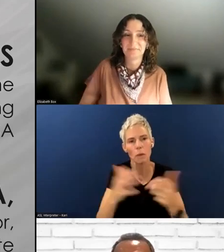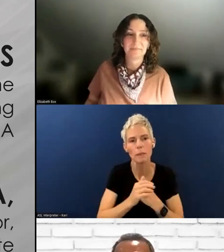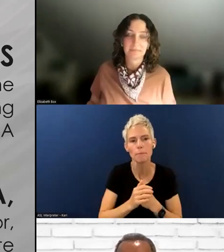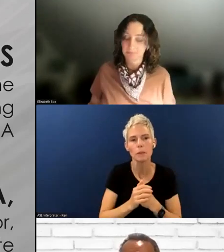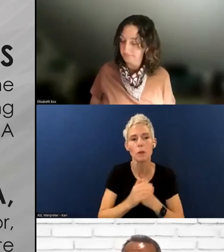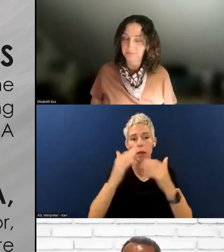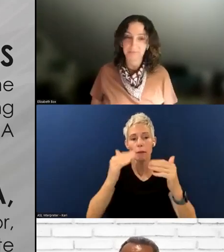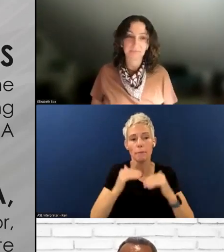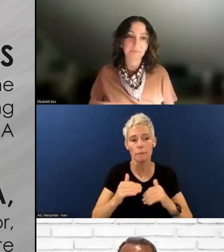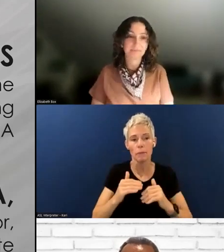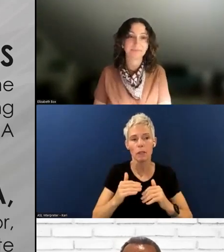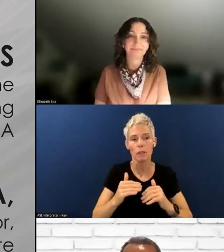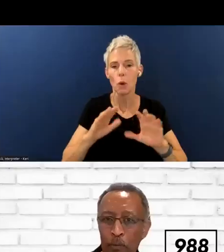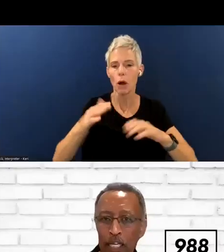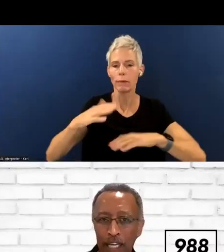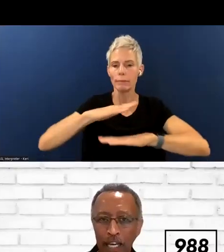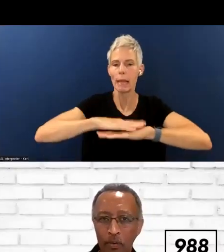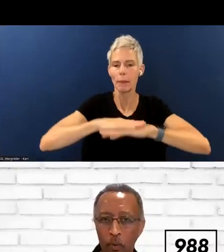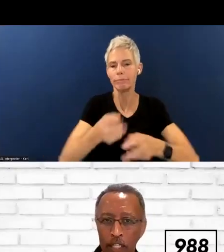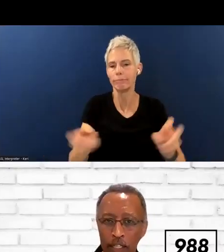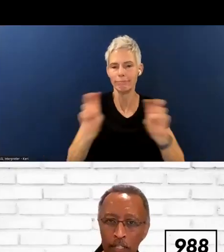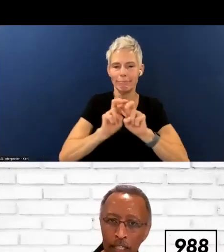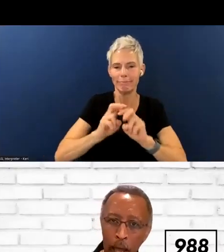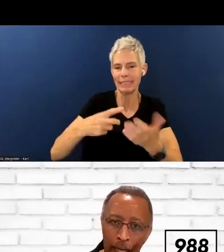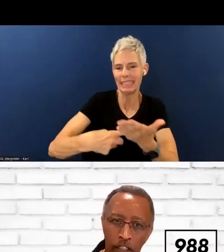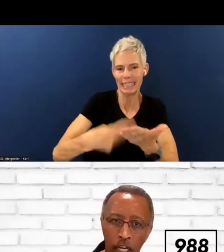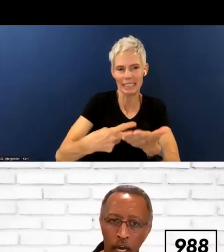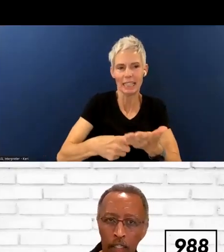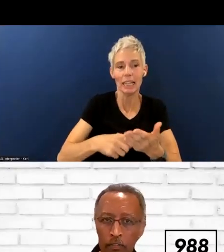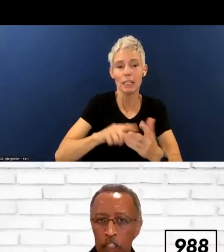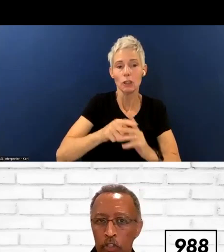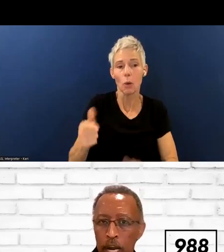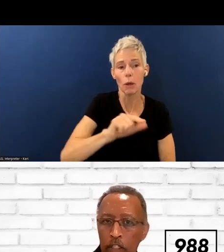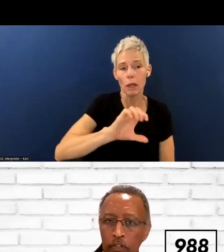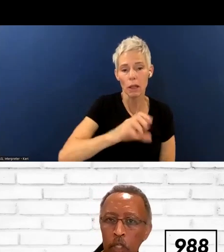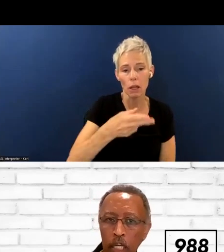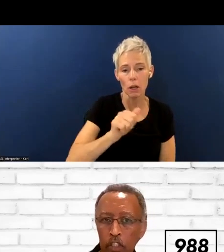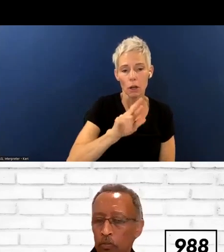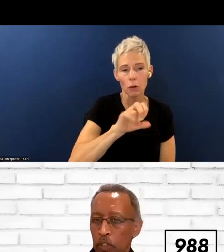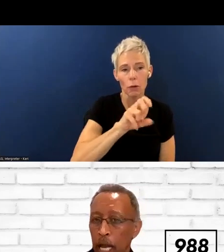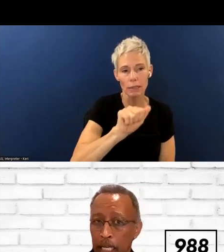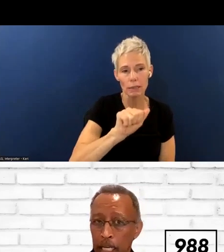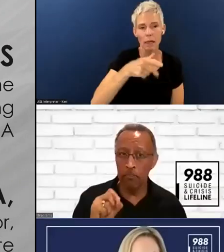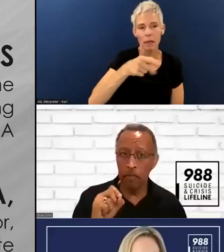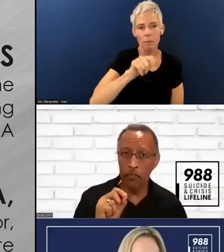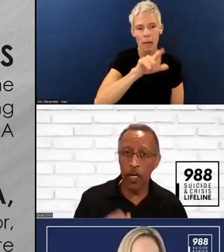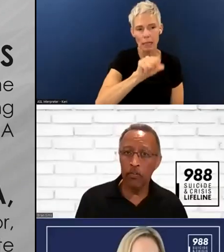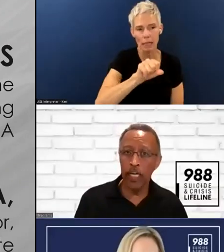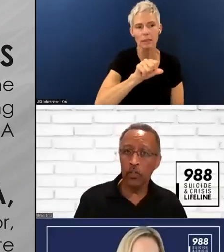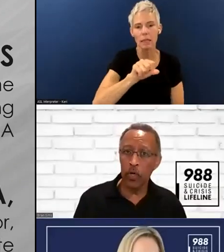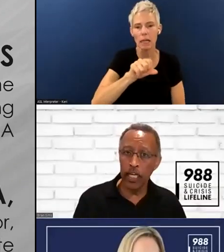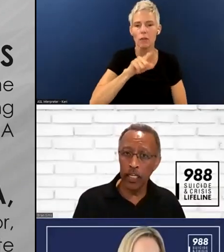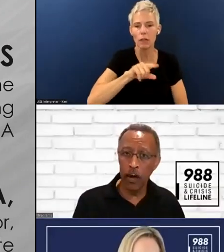at this point to our roundtable discussion, and we're going to begin with Carissa Pallas, Division Director of Communications for 988 and Behavioral